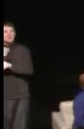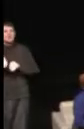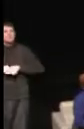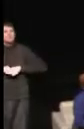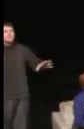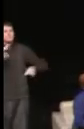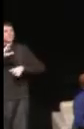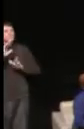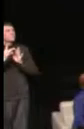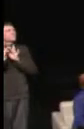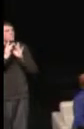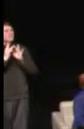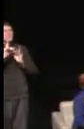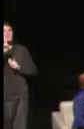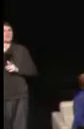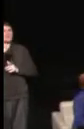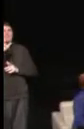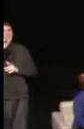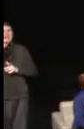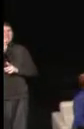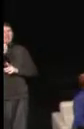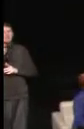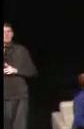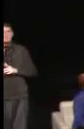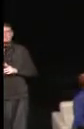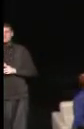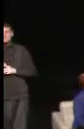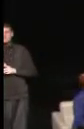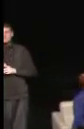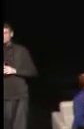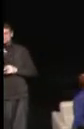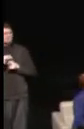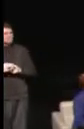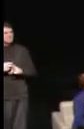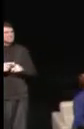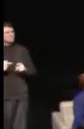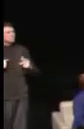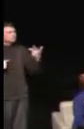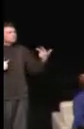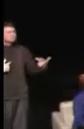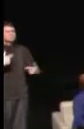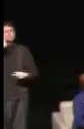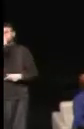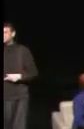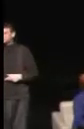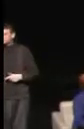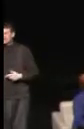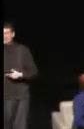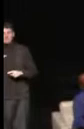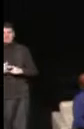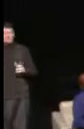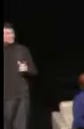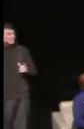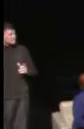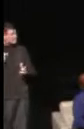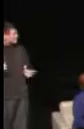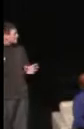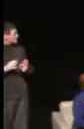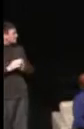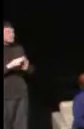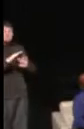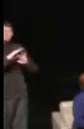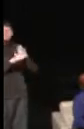the cameras are at the back of the room, and you'll also see some photographers moving throughout. So the format of the meeting will begin with 3